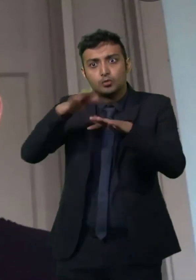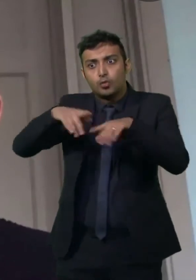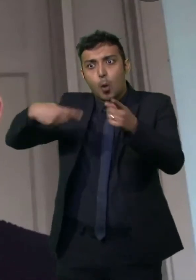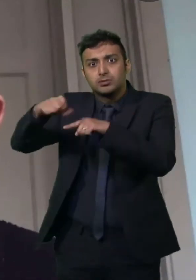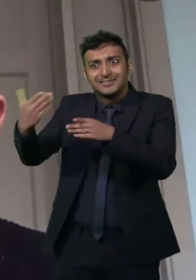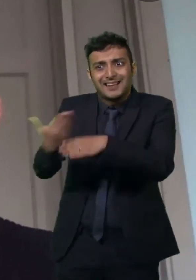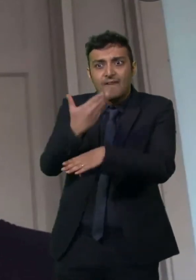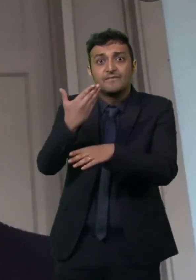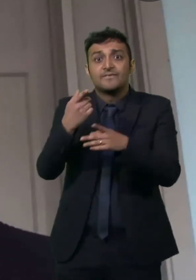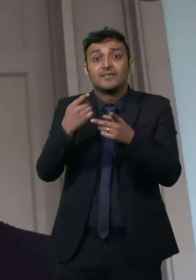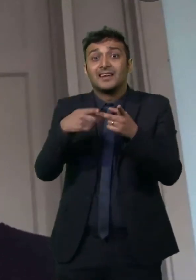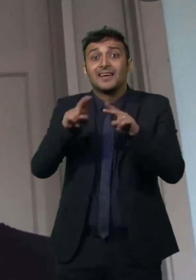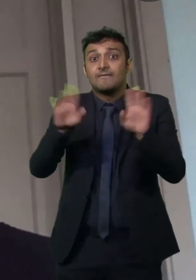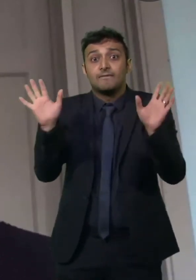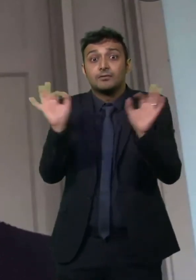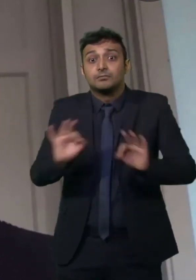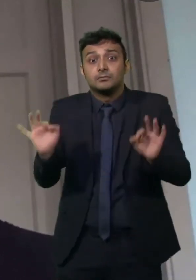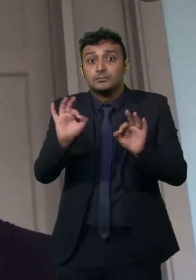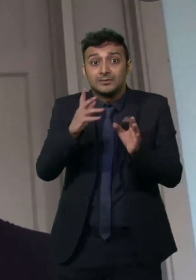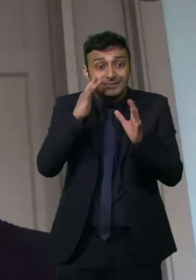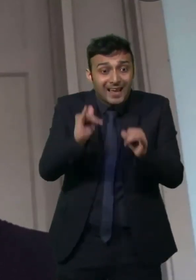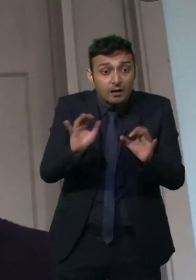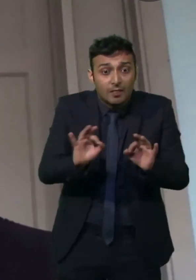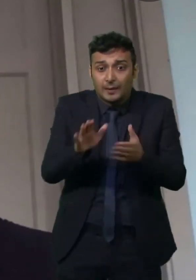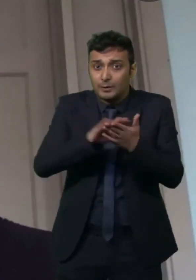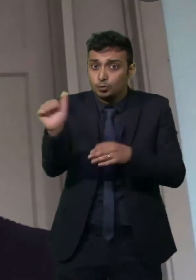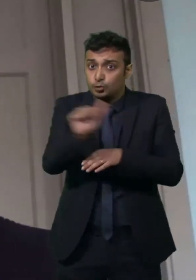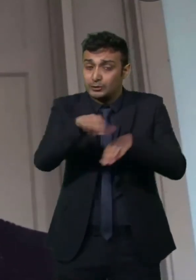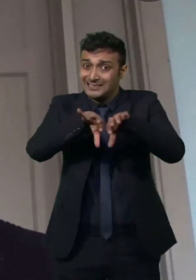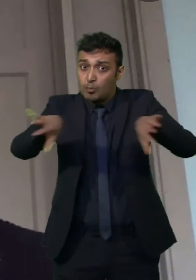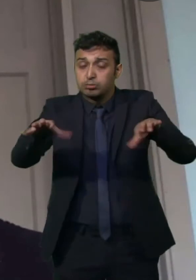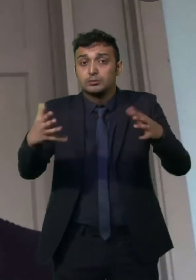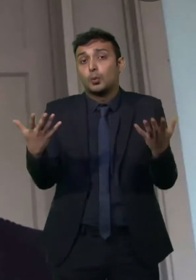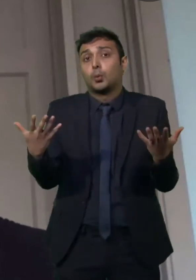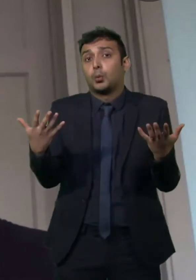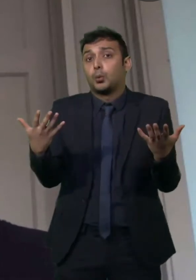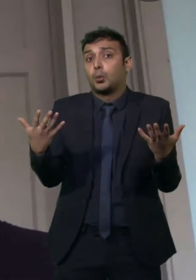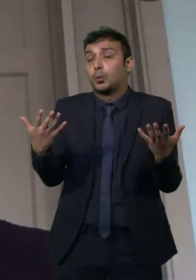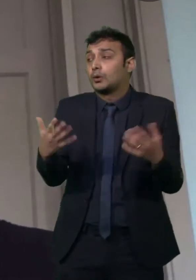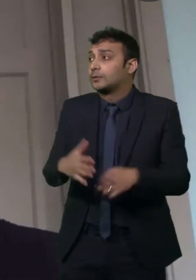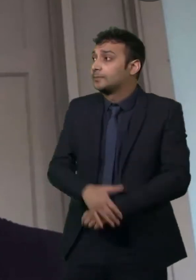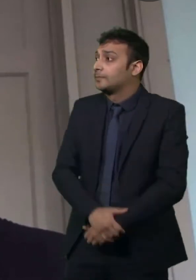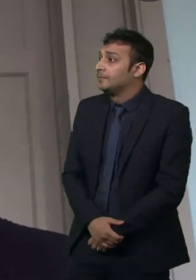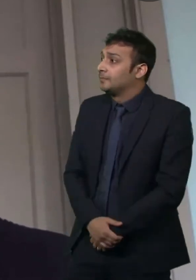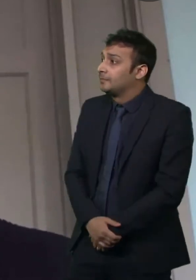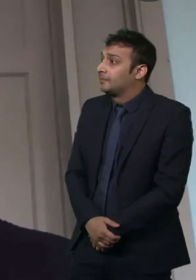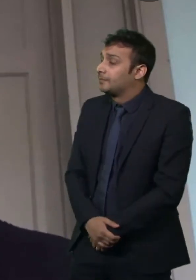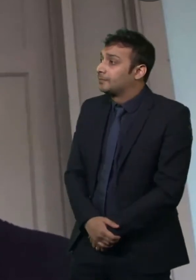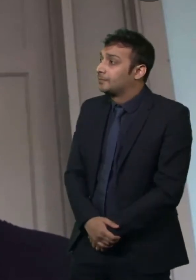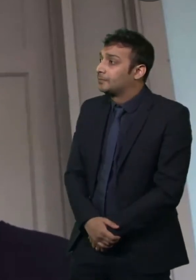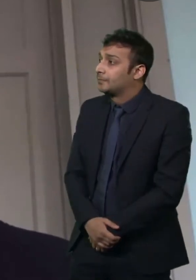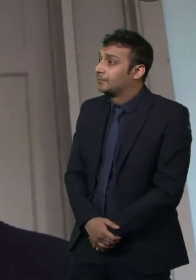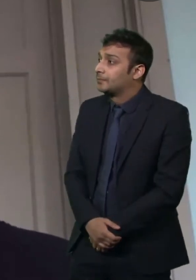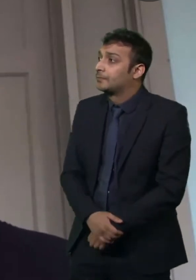And Prime Minister, if I may follow some of my colleagues in straying off the subject of the coronavirus for a second, you are currently threatening for the